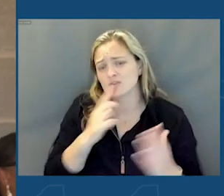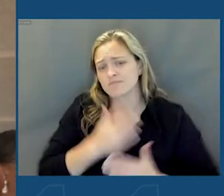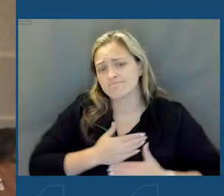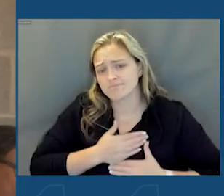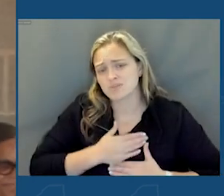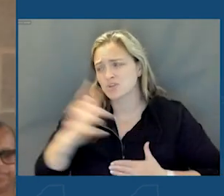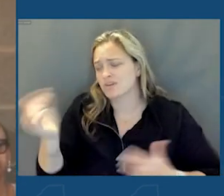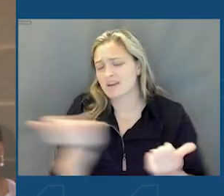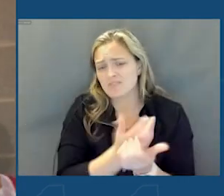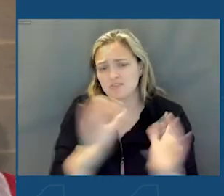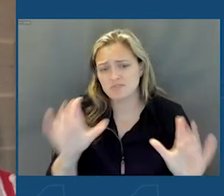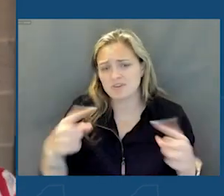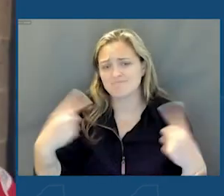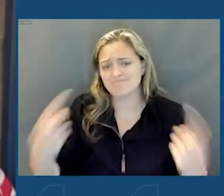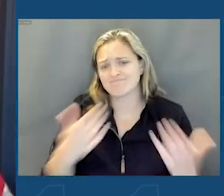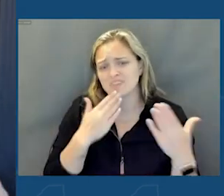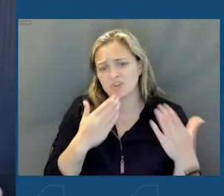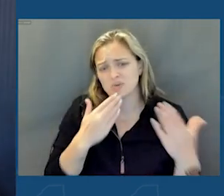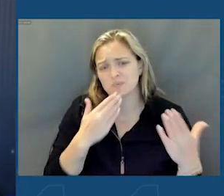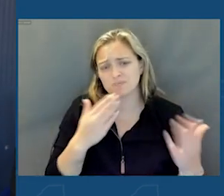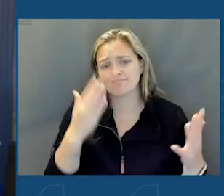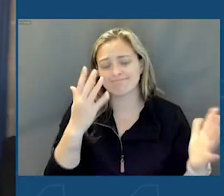done. Thank you.